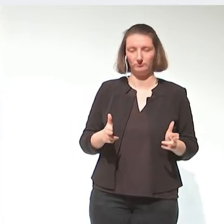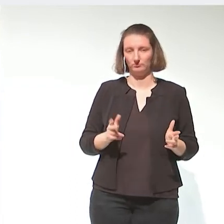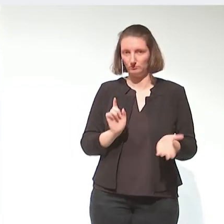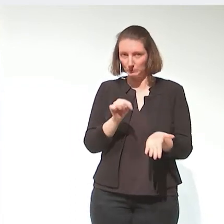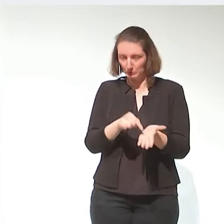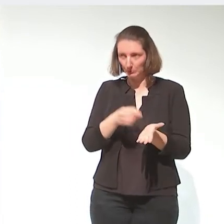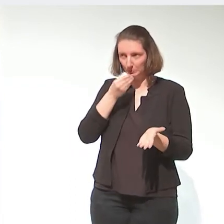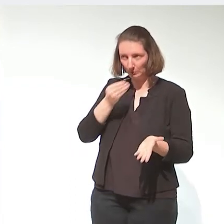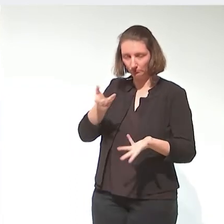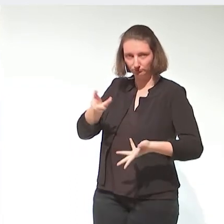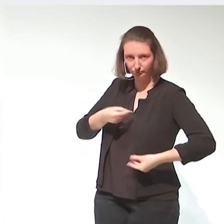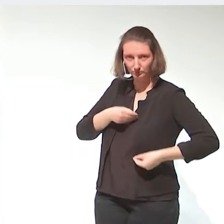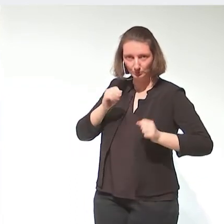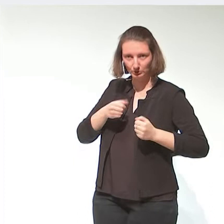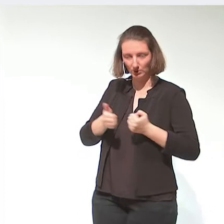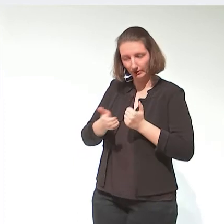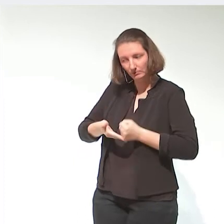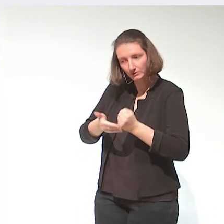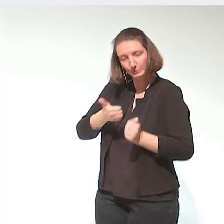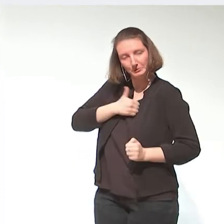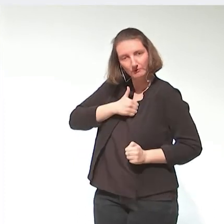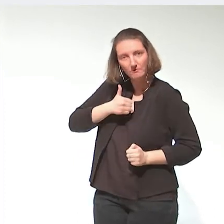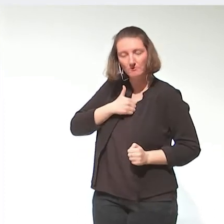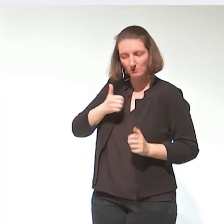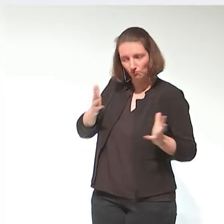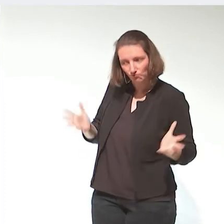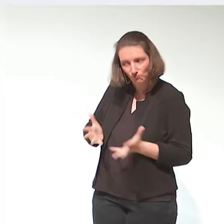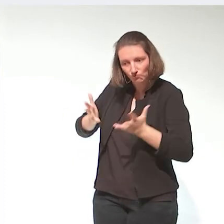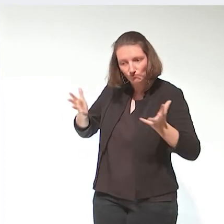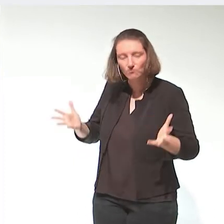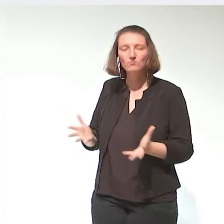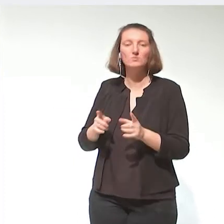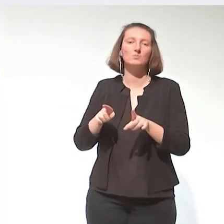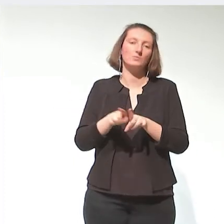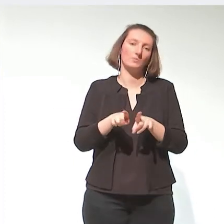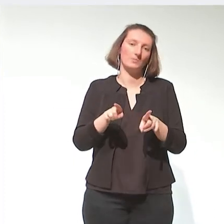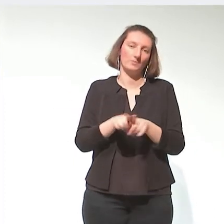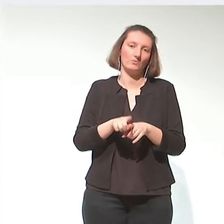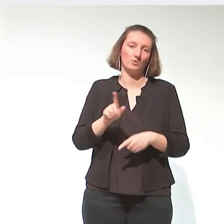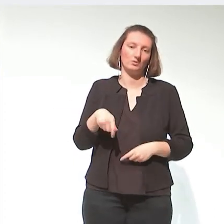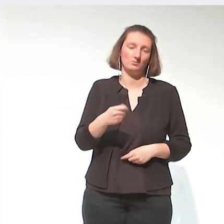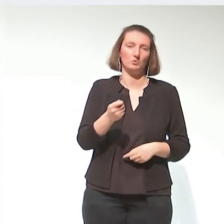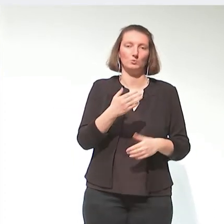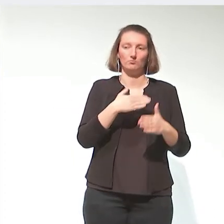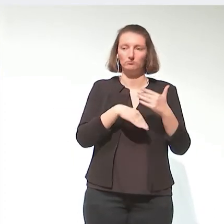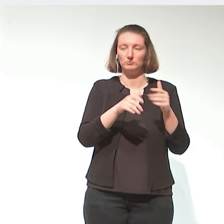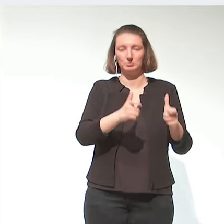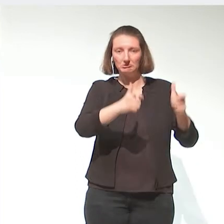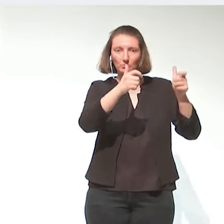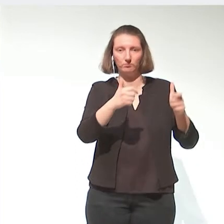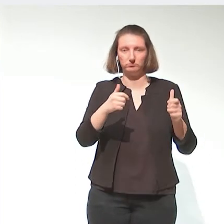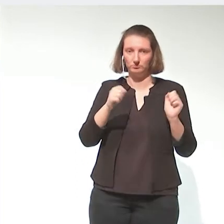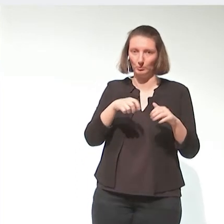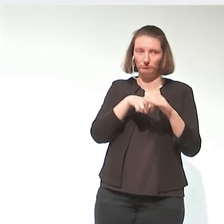Of course, it couldn't happen without cooperation of state government, local government, and NGOs.